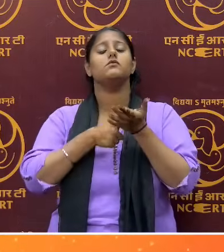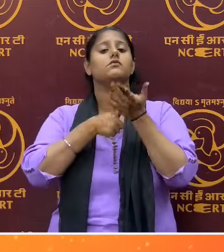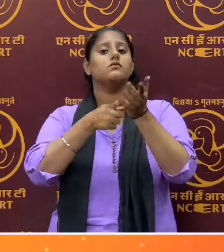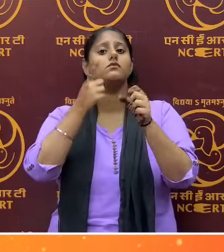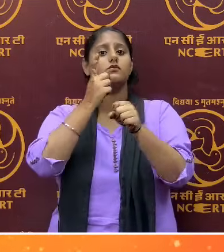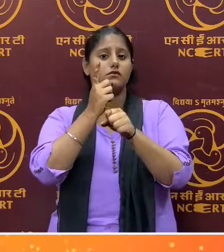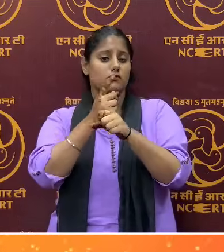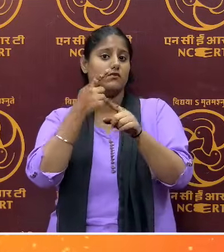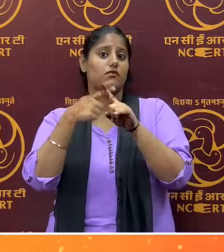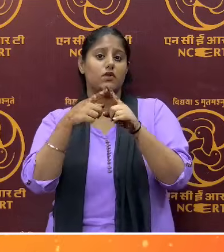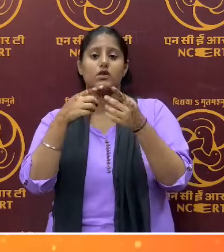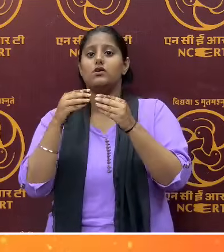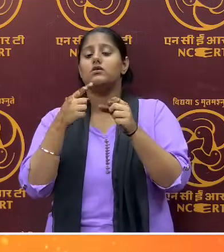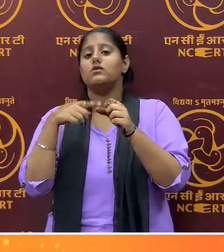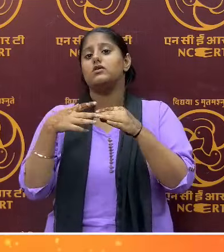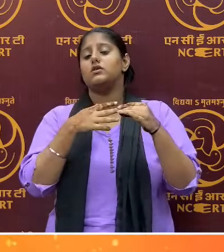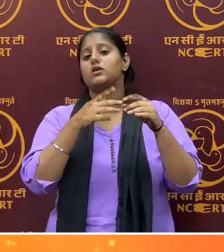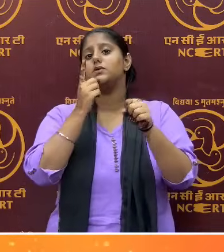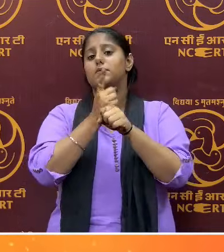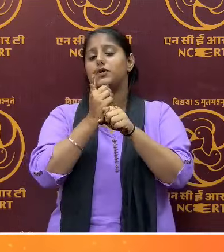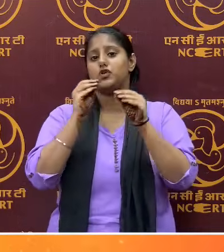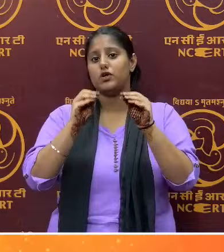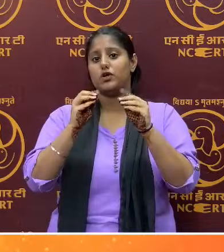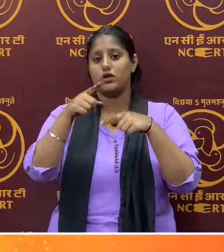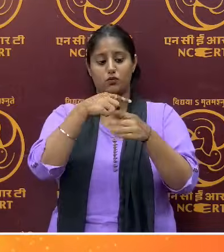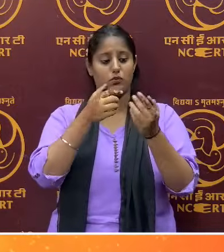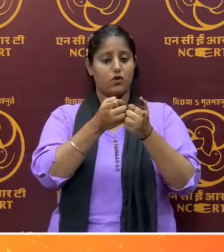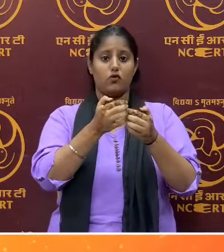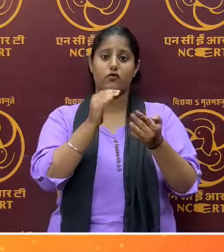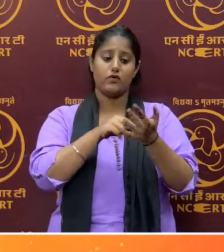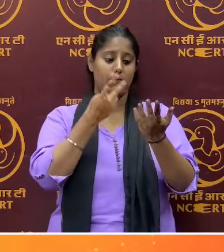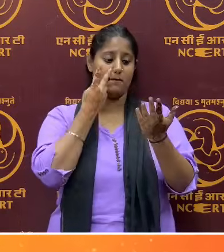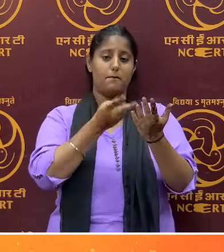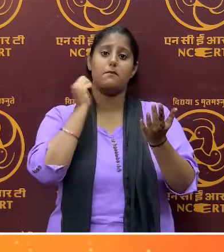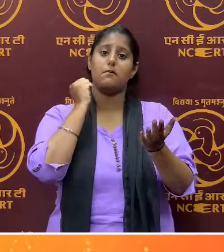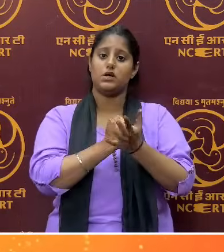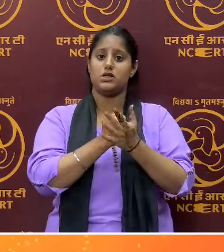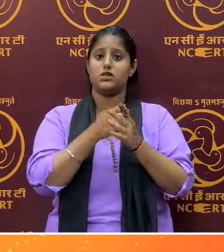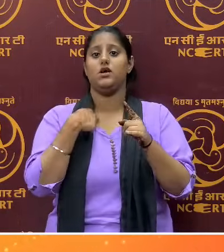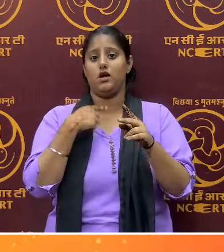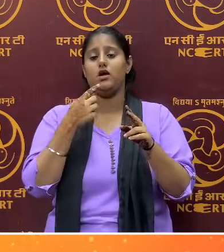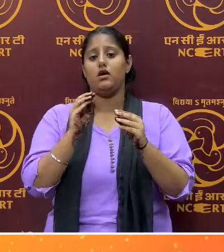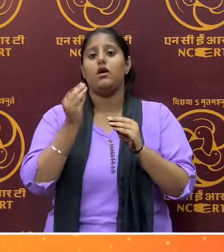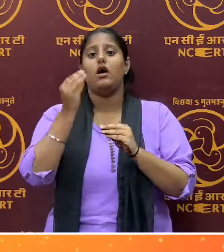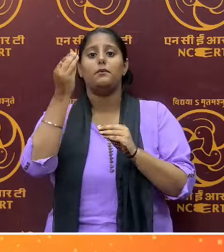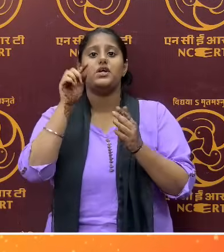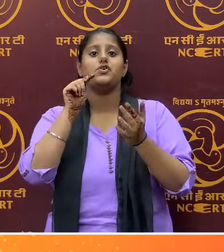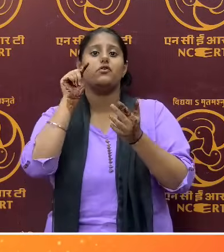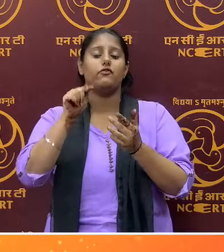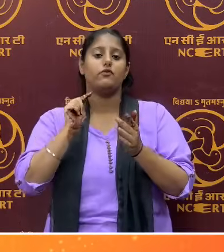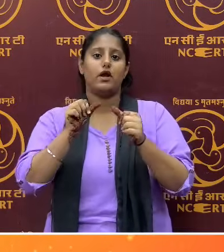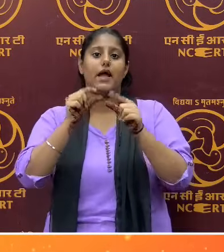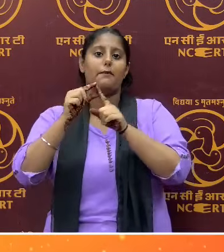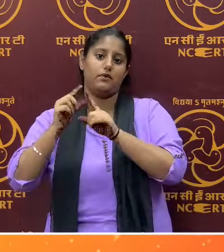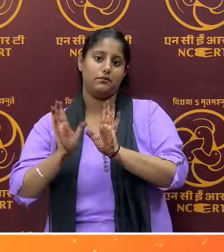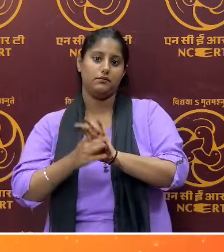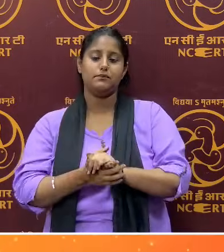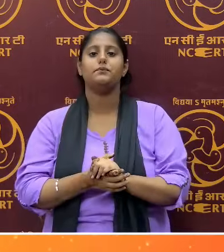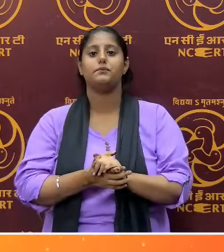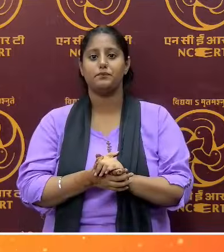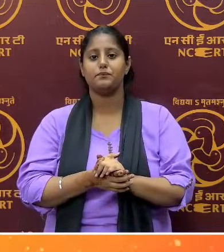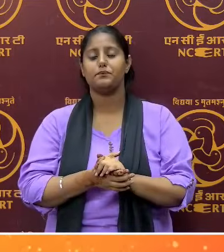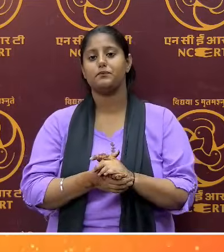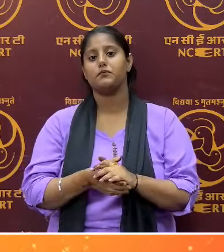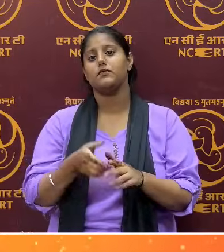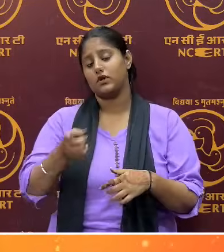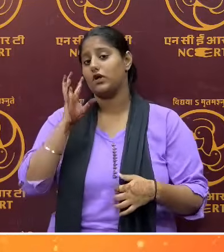teacher and special educator, guys, please check your notification. Okay, for your updates in the PRASHAST 2.0. That's